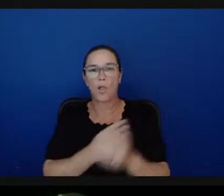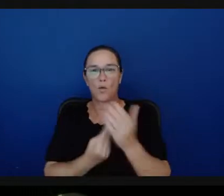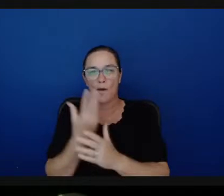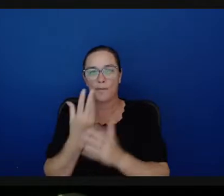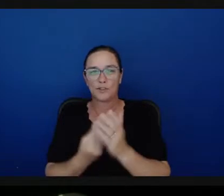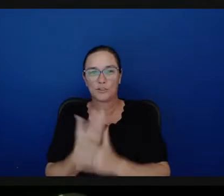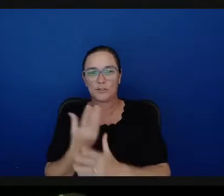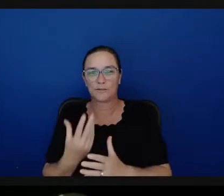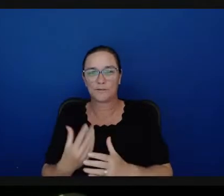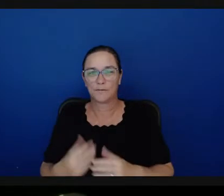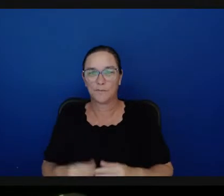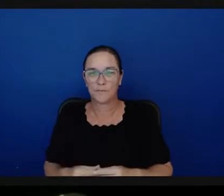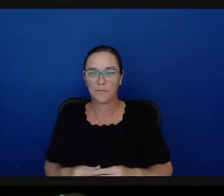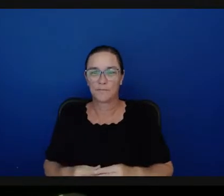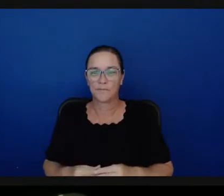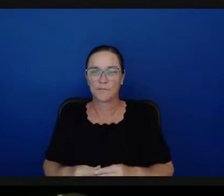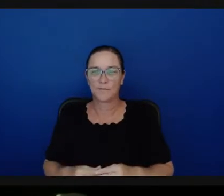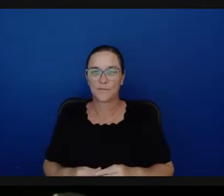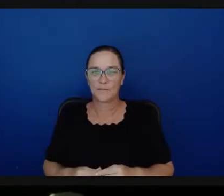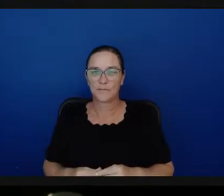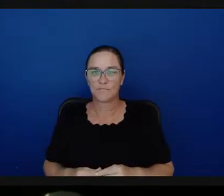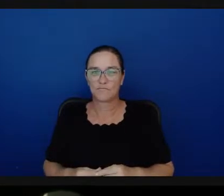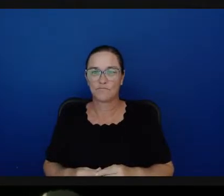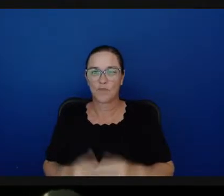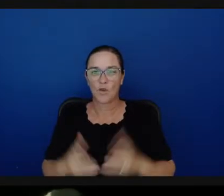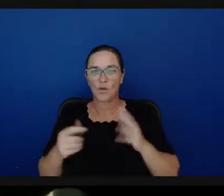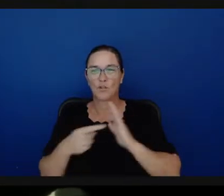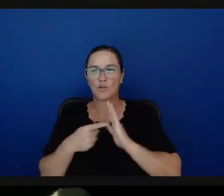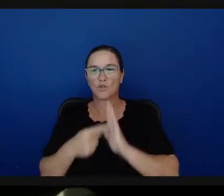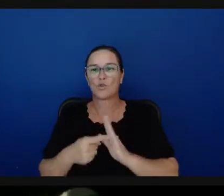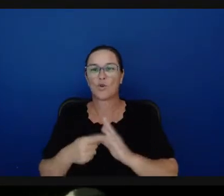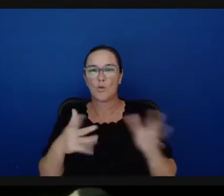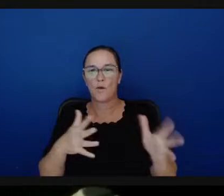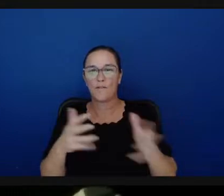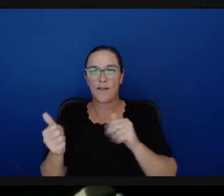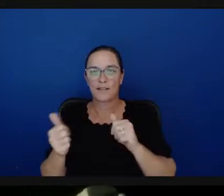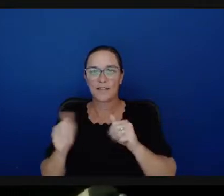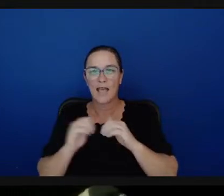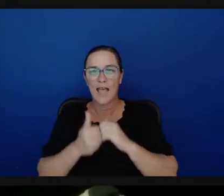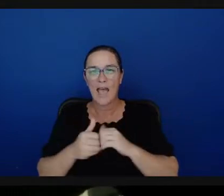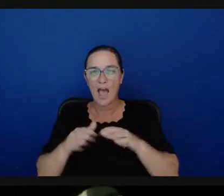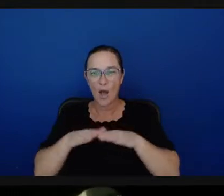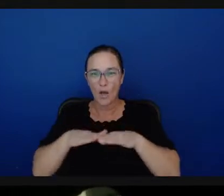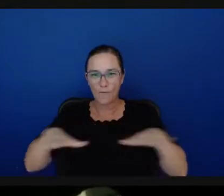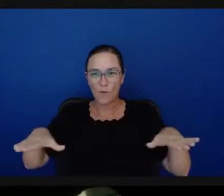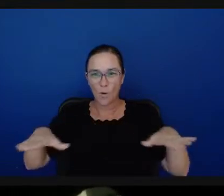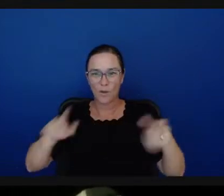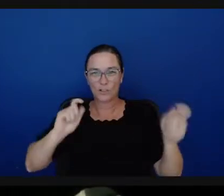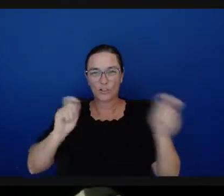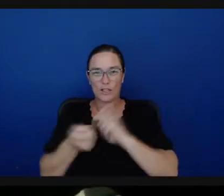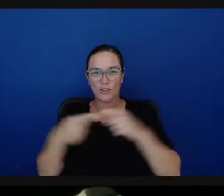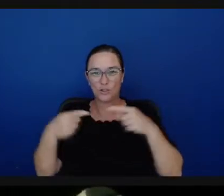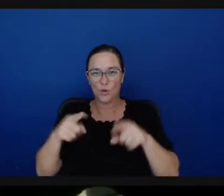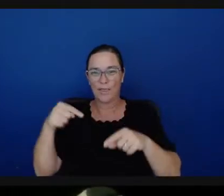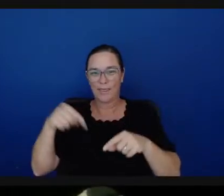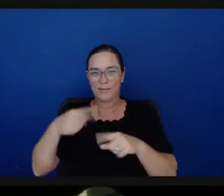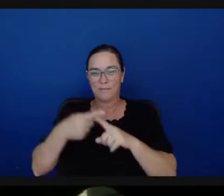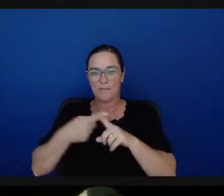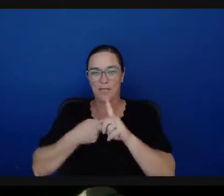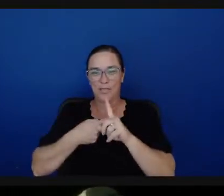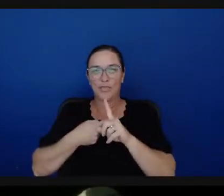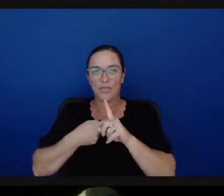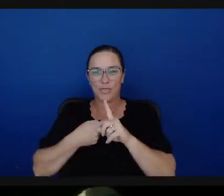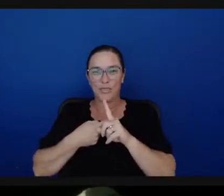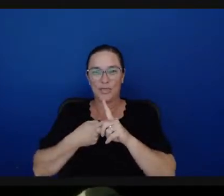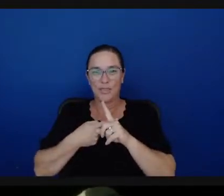in a second here, just to show you guys real quick how this crater floor has changed just during this eruption in the last month, right?